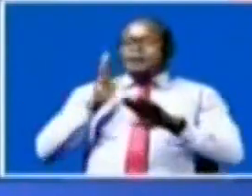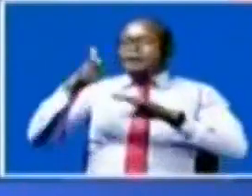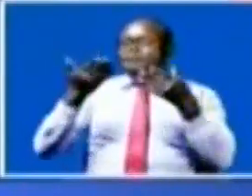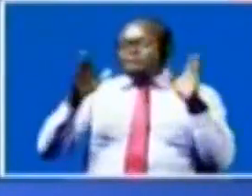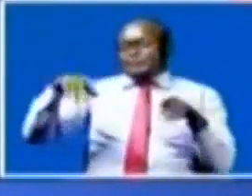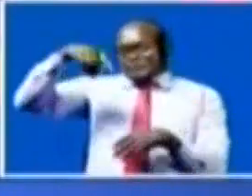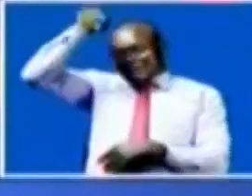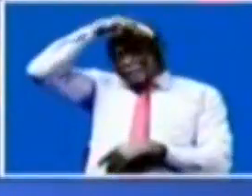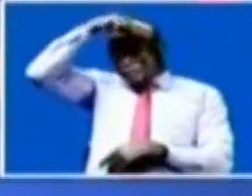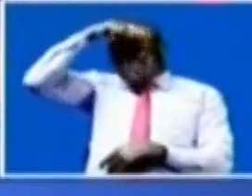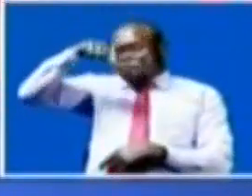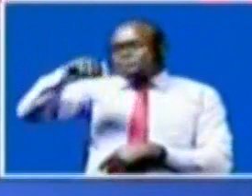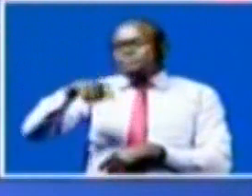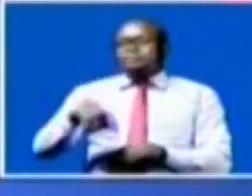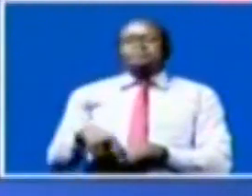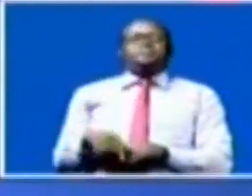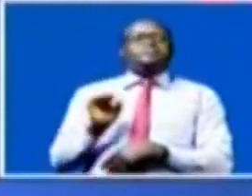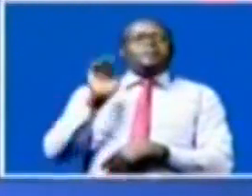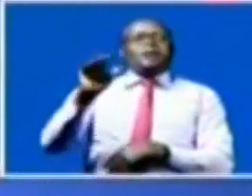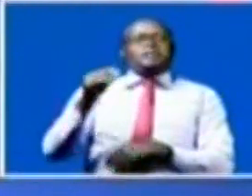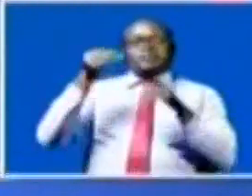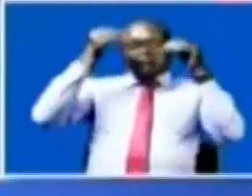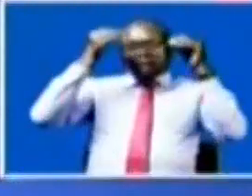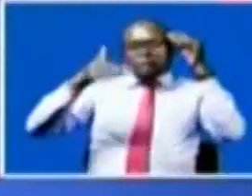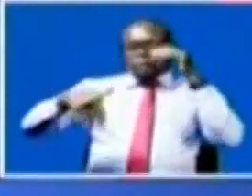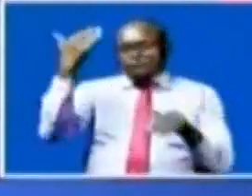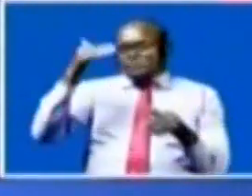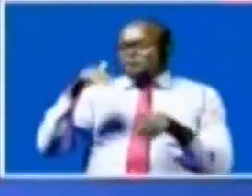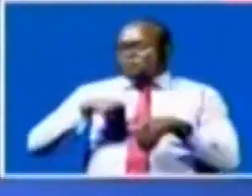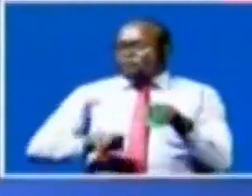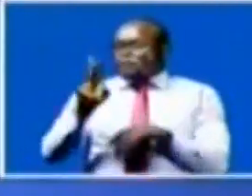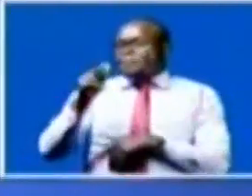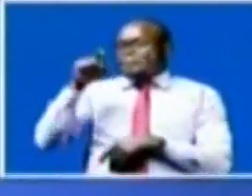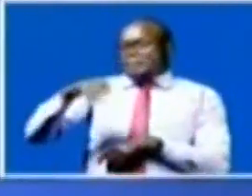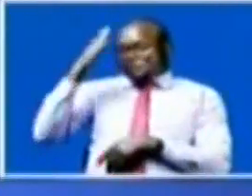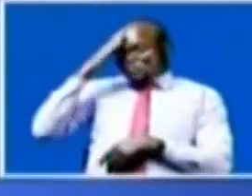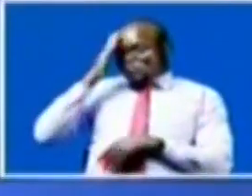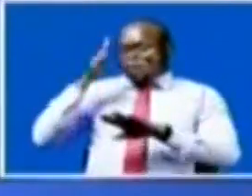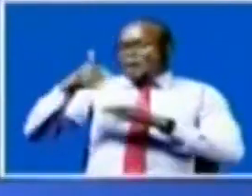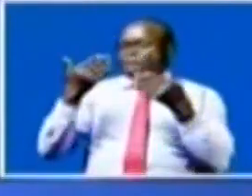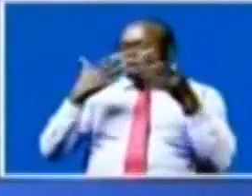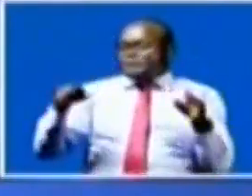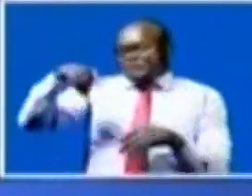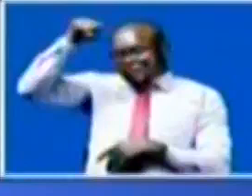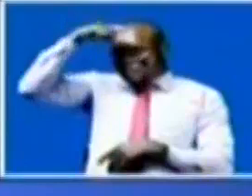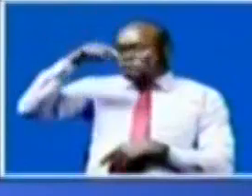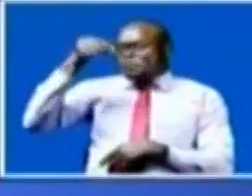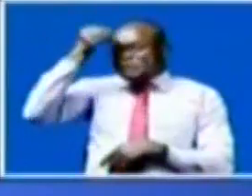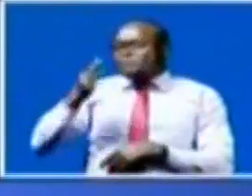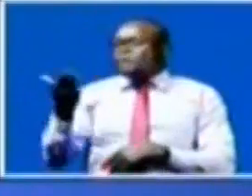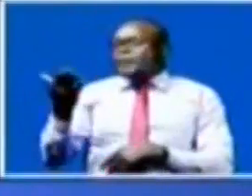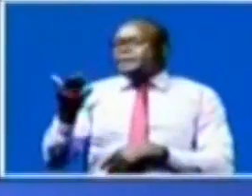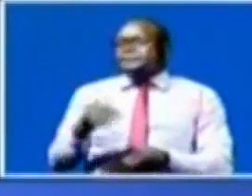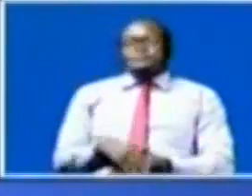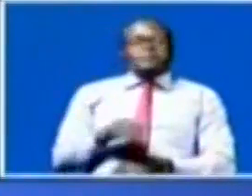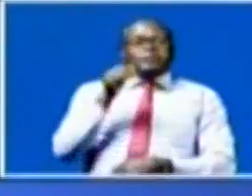university. Ruto challenged universities to follow up and know the fate of their students after graduation. And